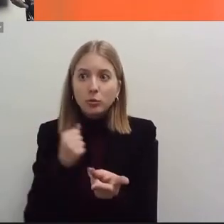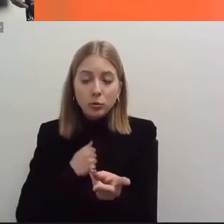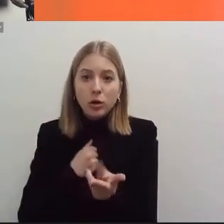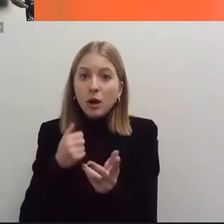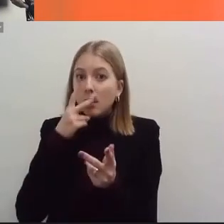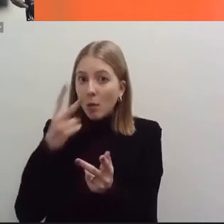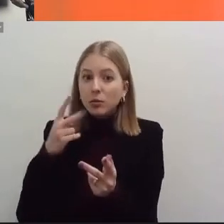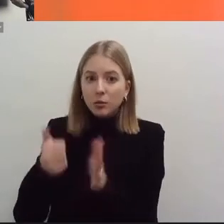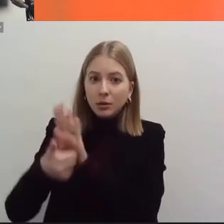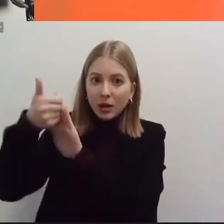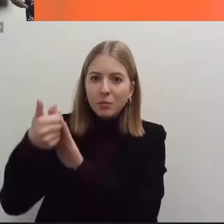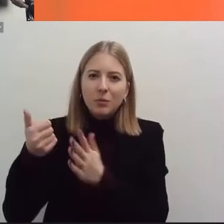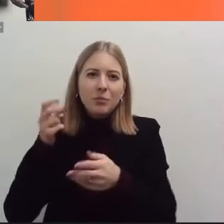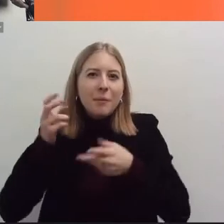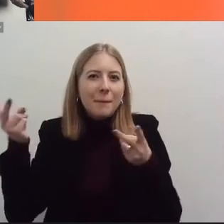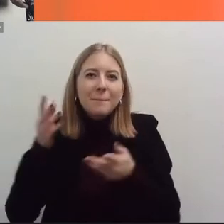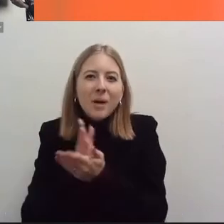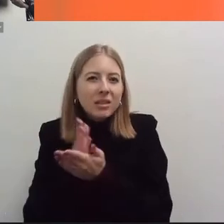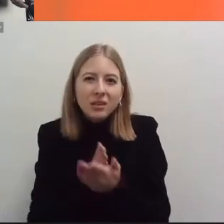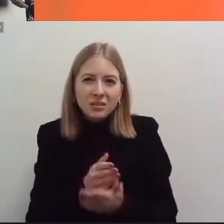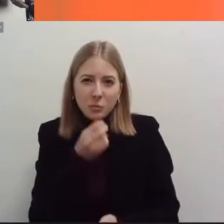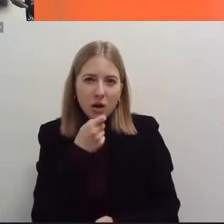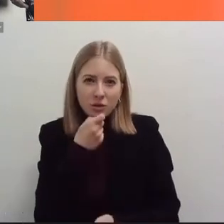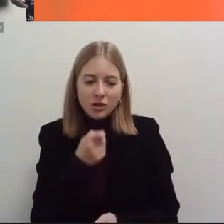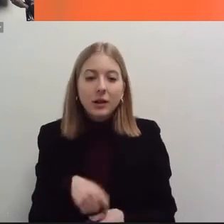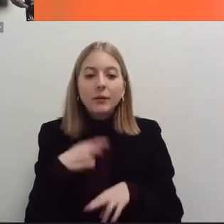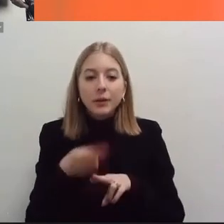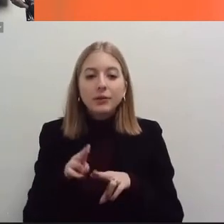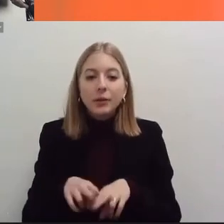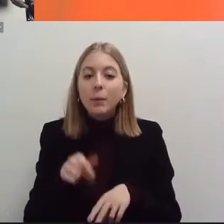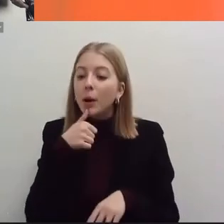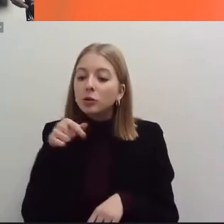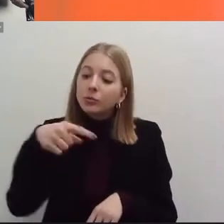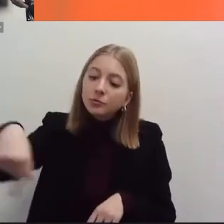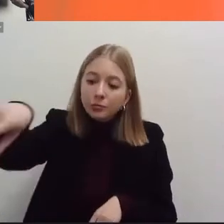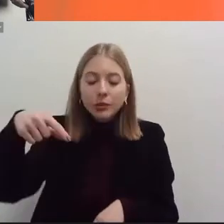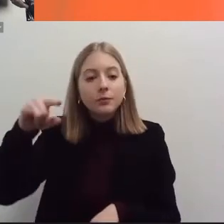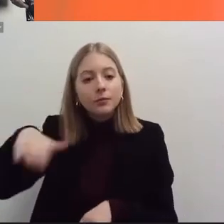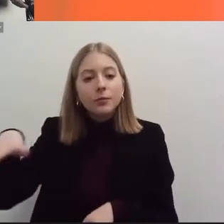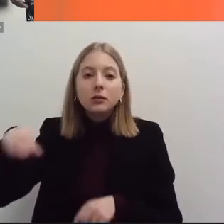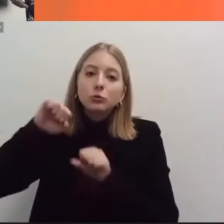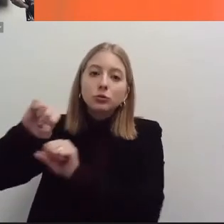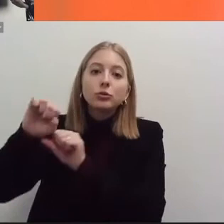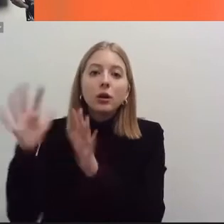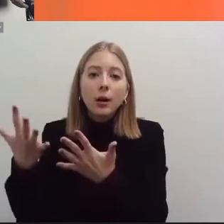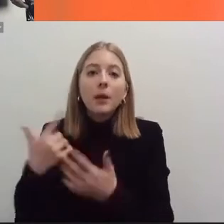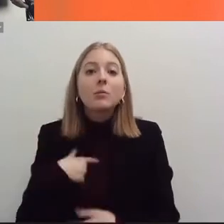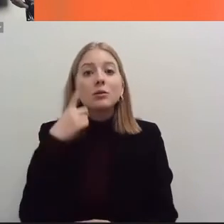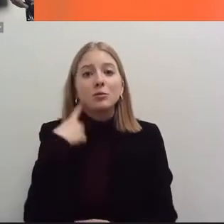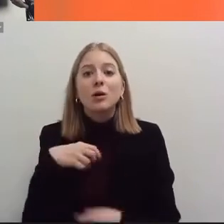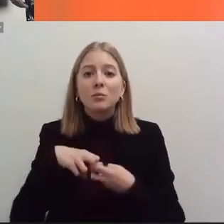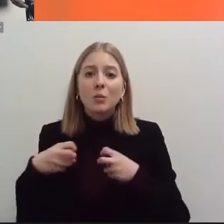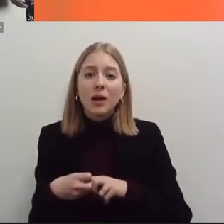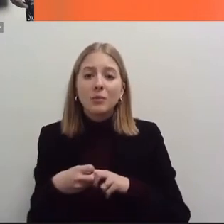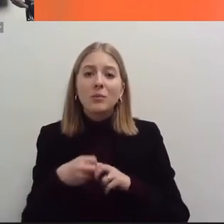important if we can solve some issues and help this family, then we need to listen